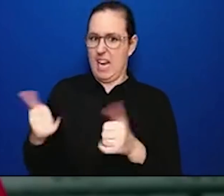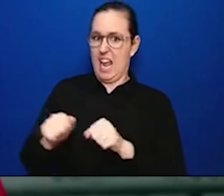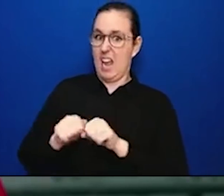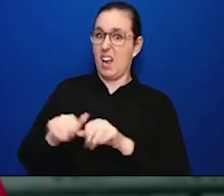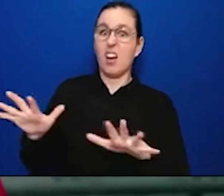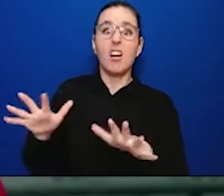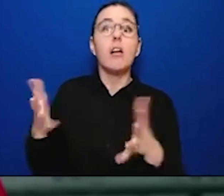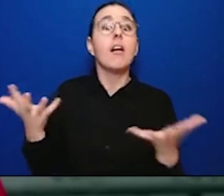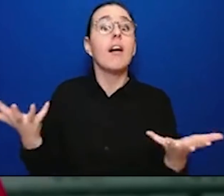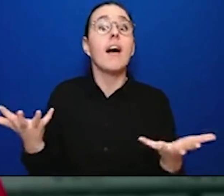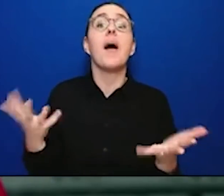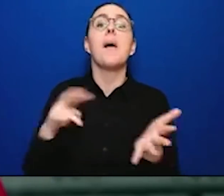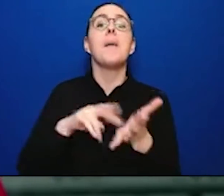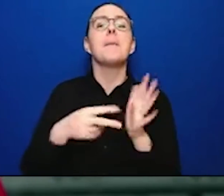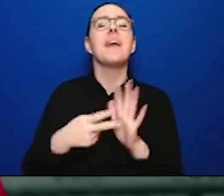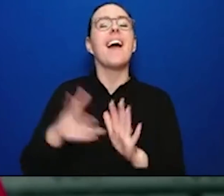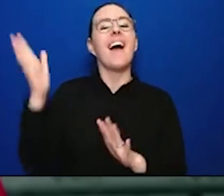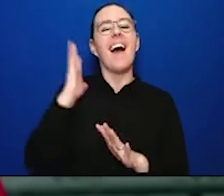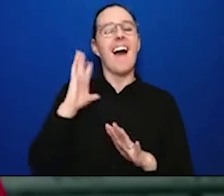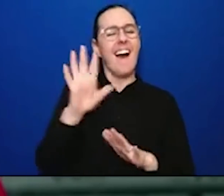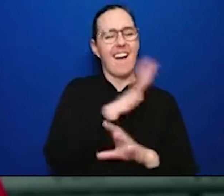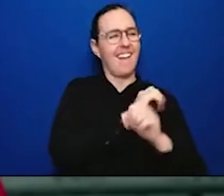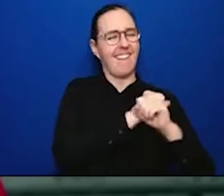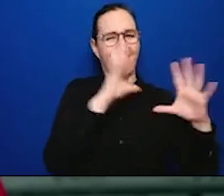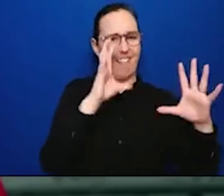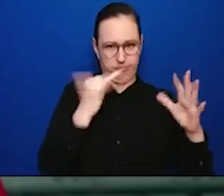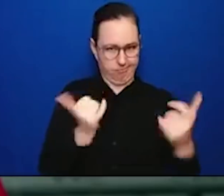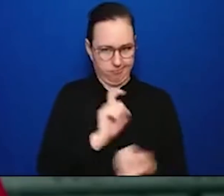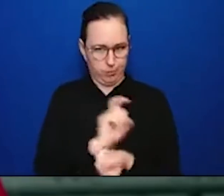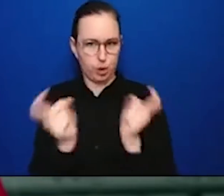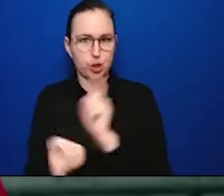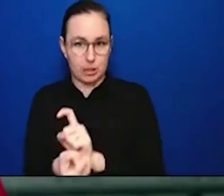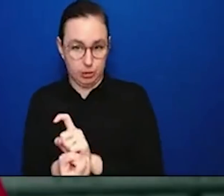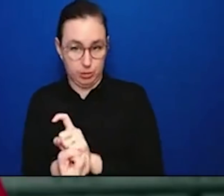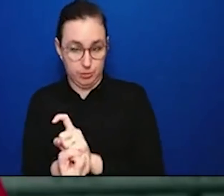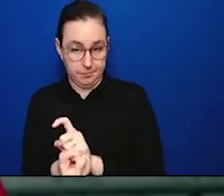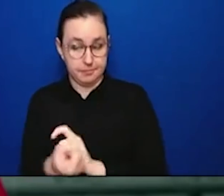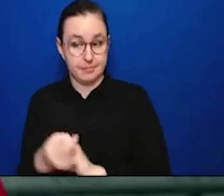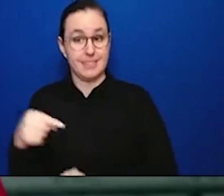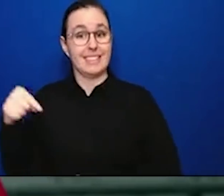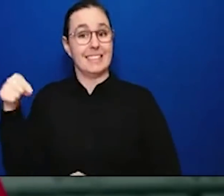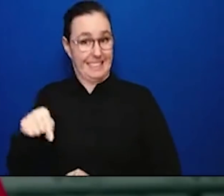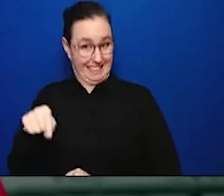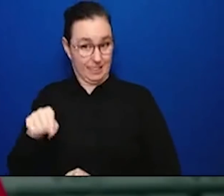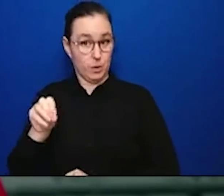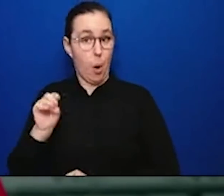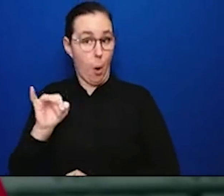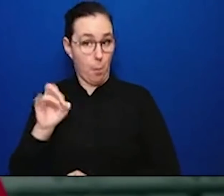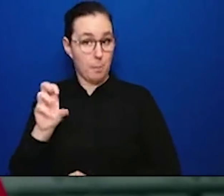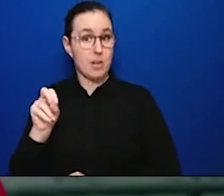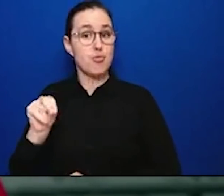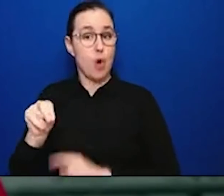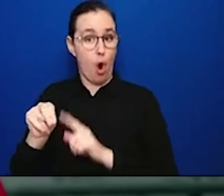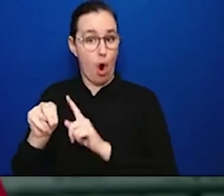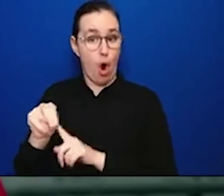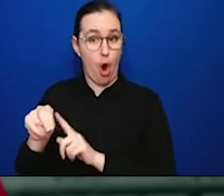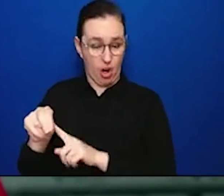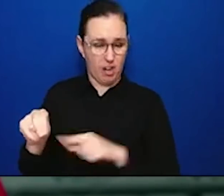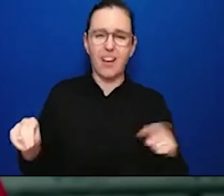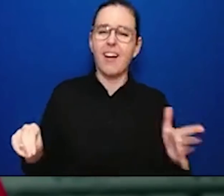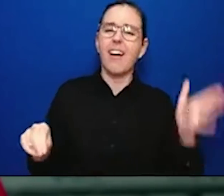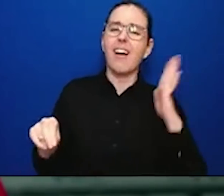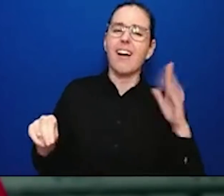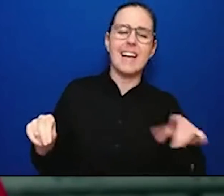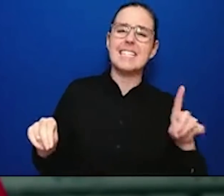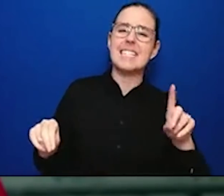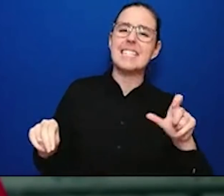now. The Omicron variant of concern has taken over the Delta variant and is now the cause of over 80%